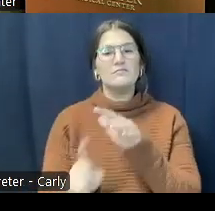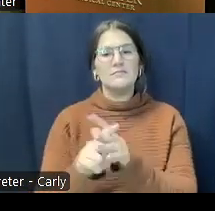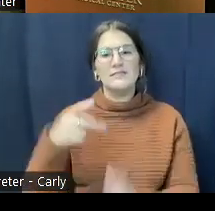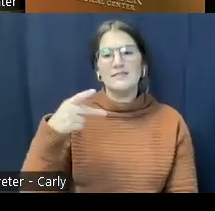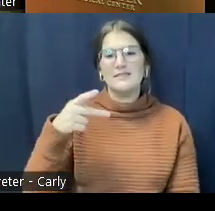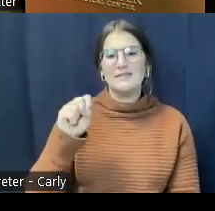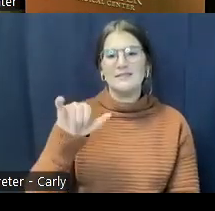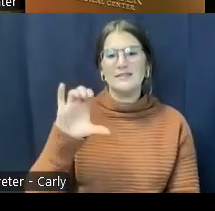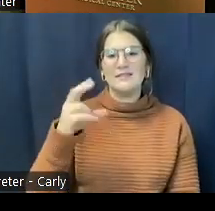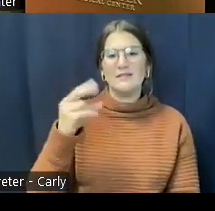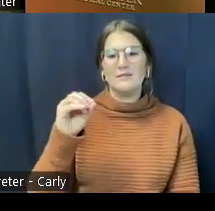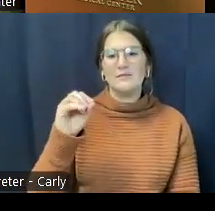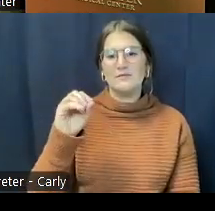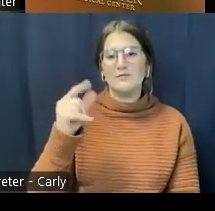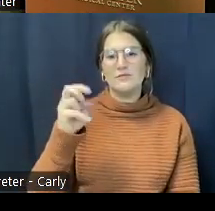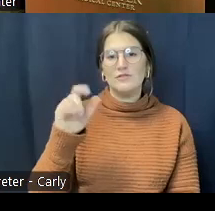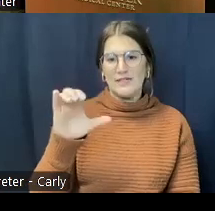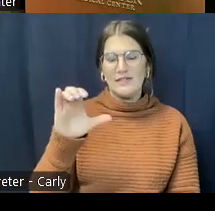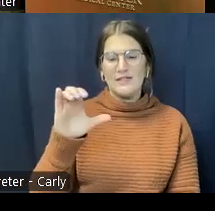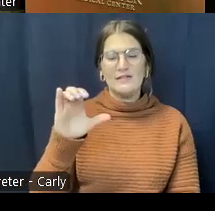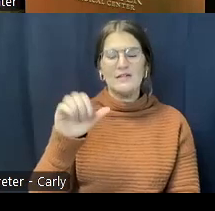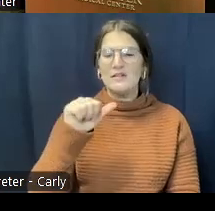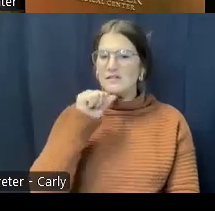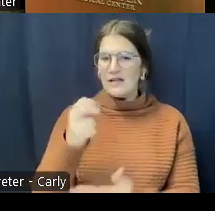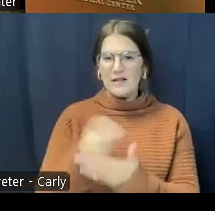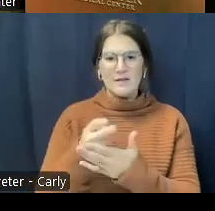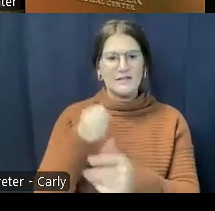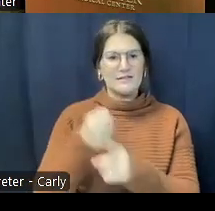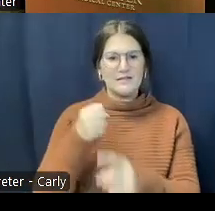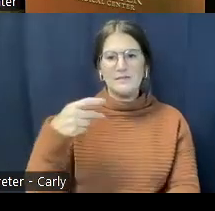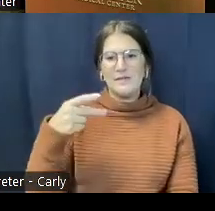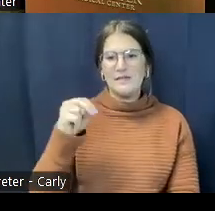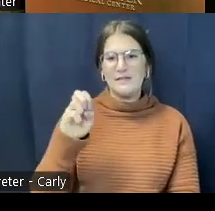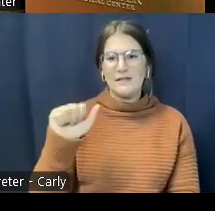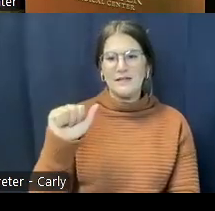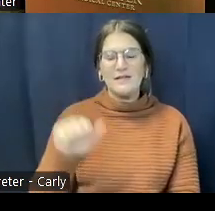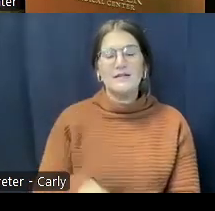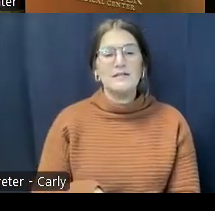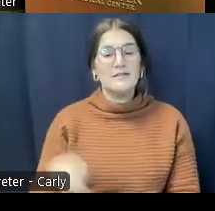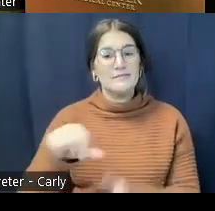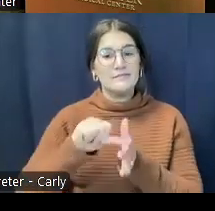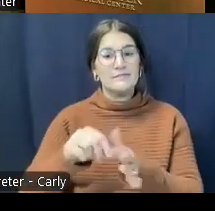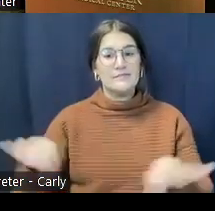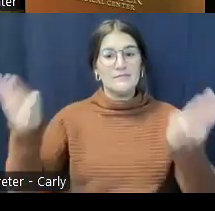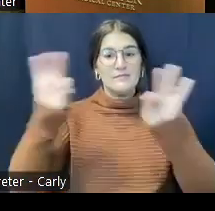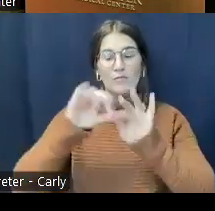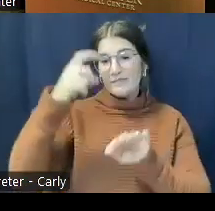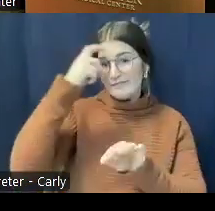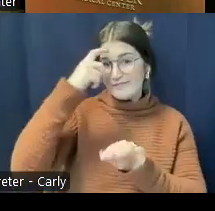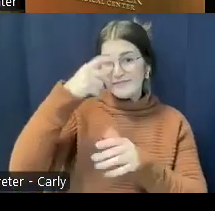non-epileptic attacks that we term PNEA. Giuseppe stressed the importance of a strong psychosocial team